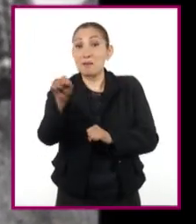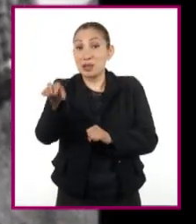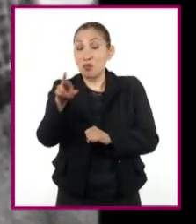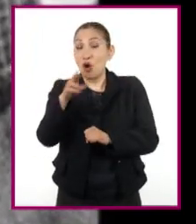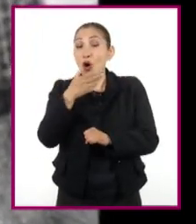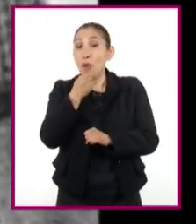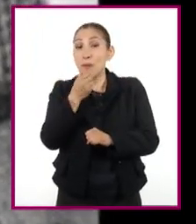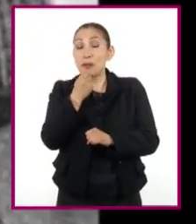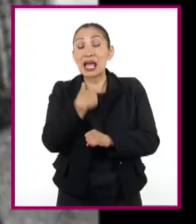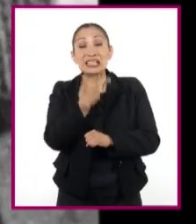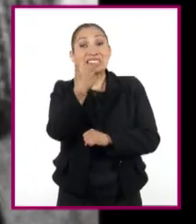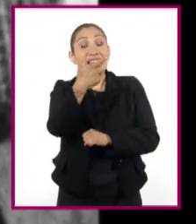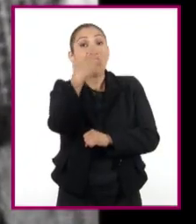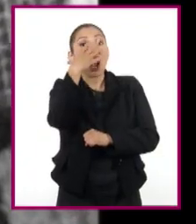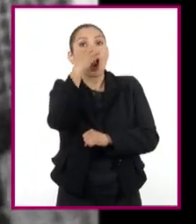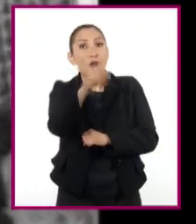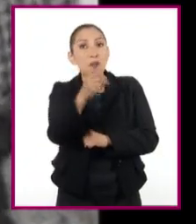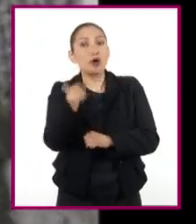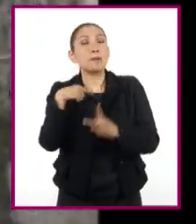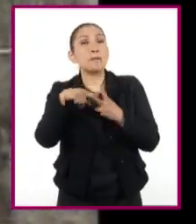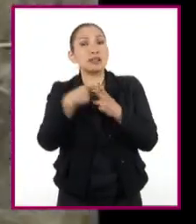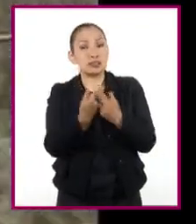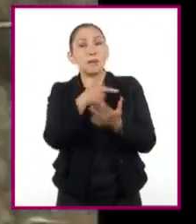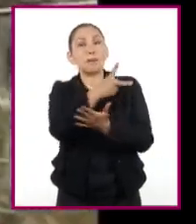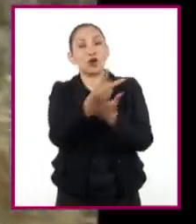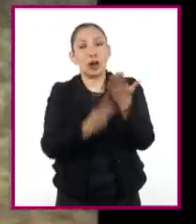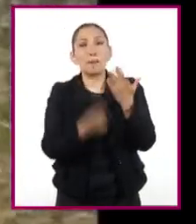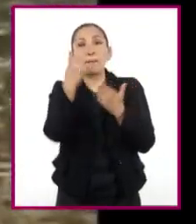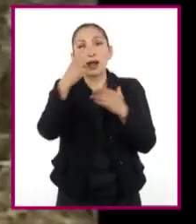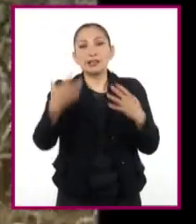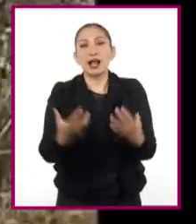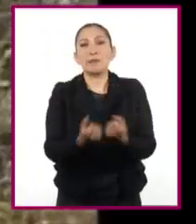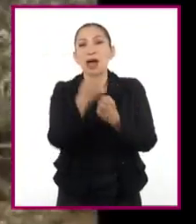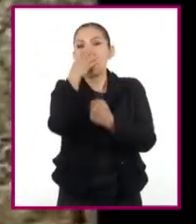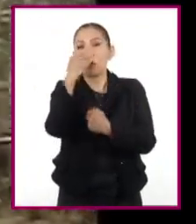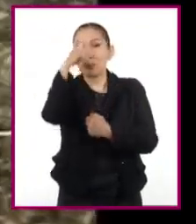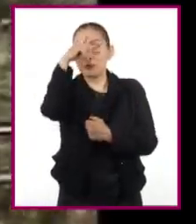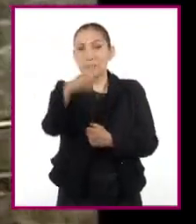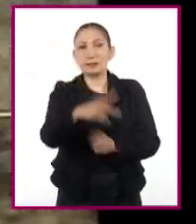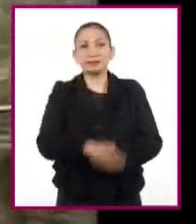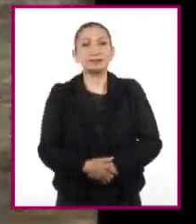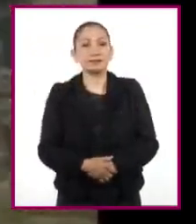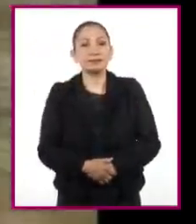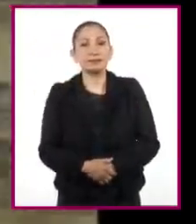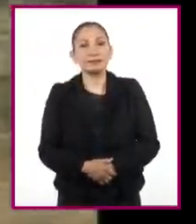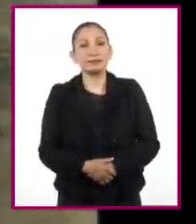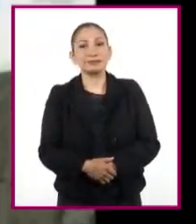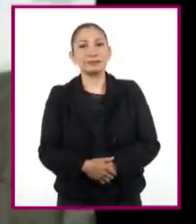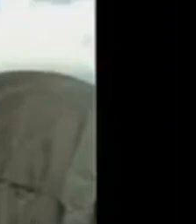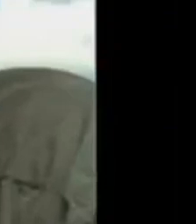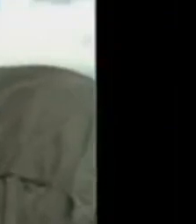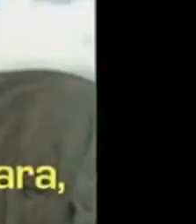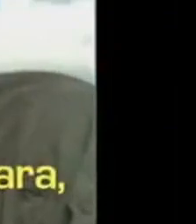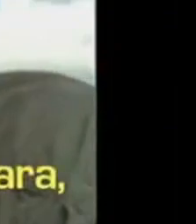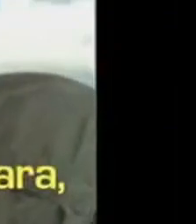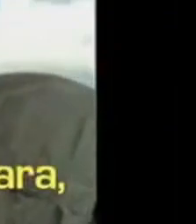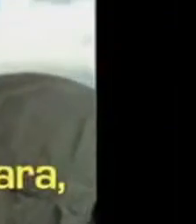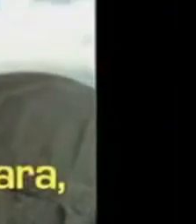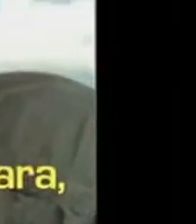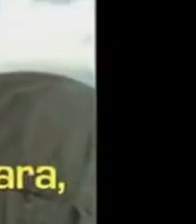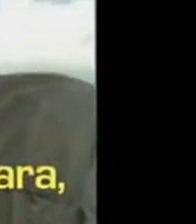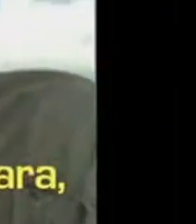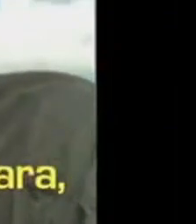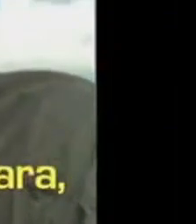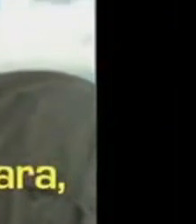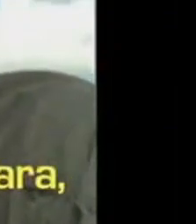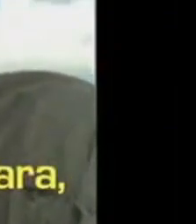McBride capturó 7 lobos que dieron inicio al programa de recuperación del lobo mexicano. At first, they didn't want to